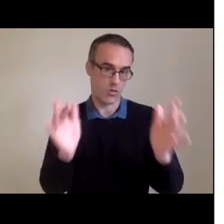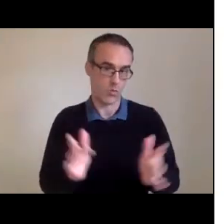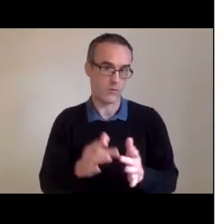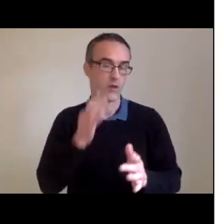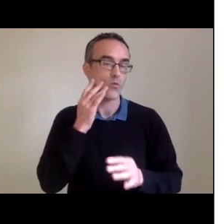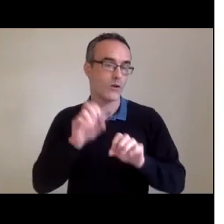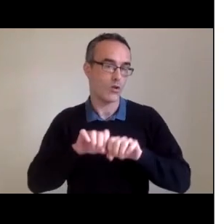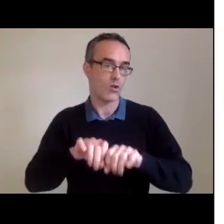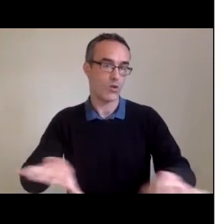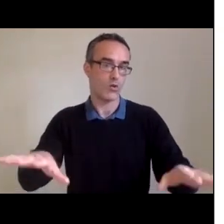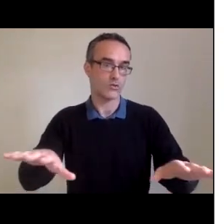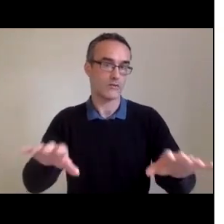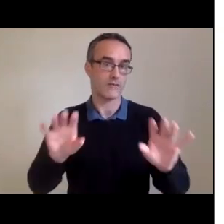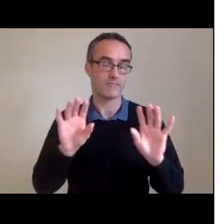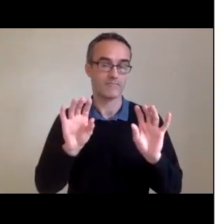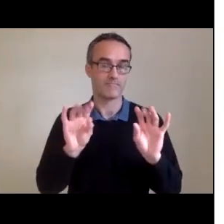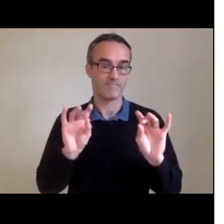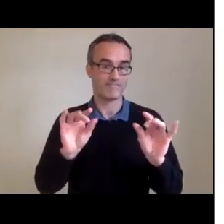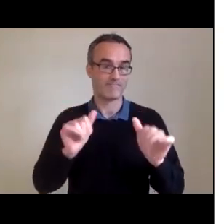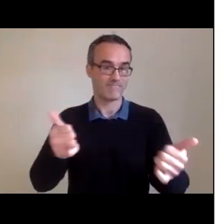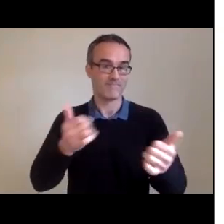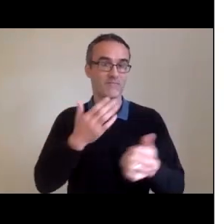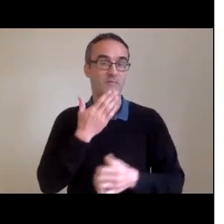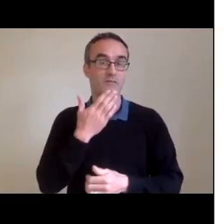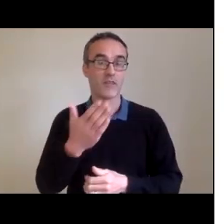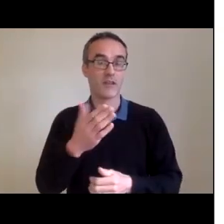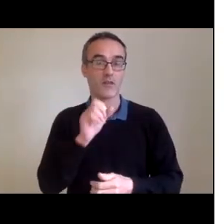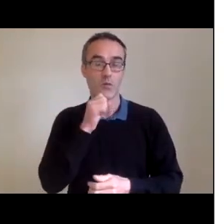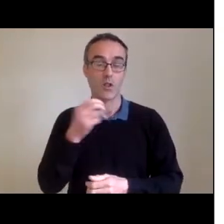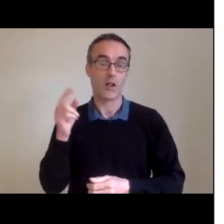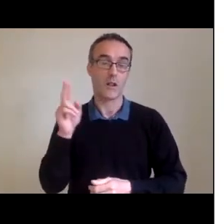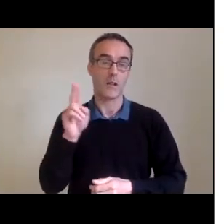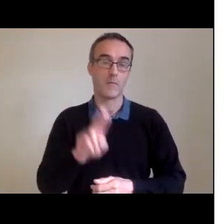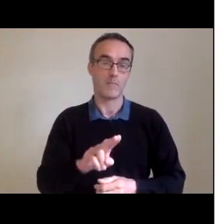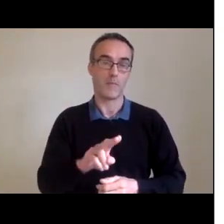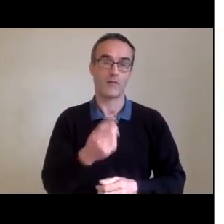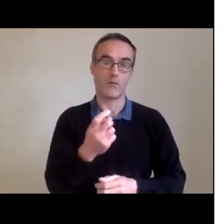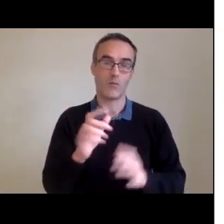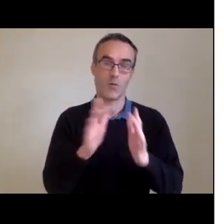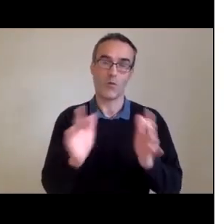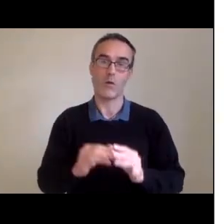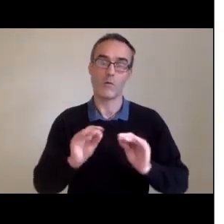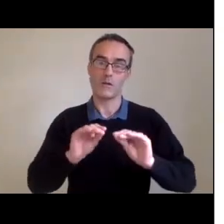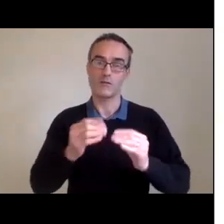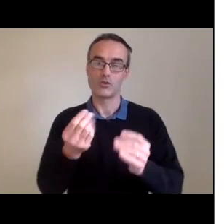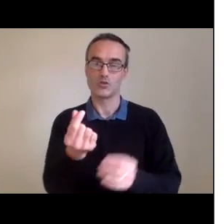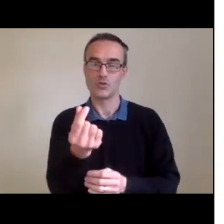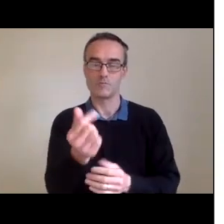launched. Thank you again to everybody, and we'll be back with another Chemistry World webinar very soon.